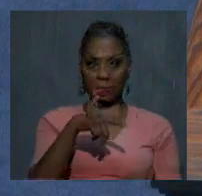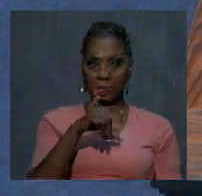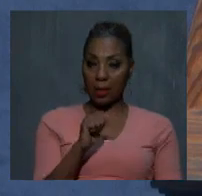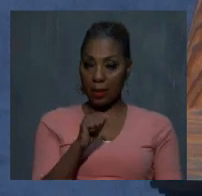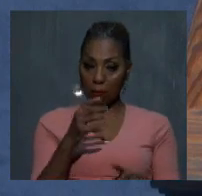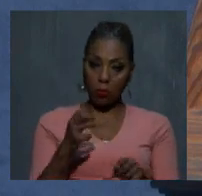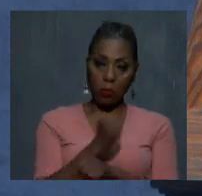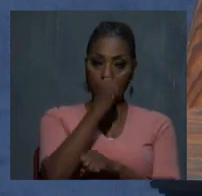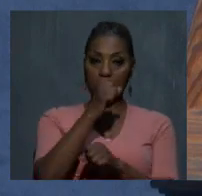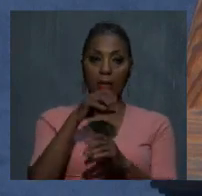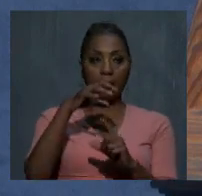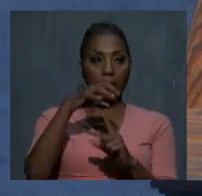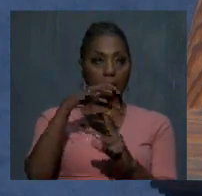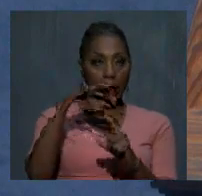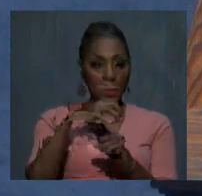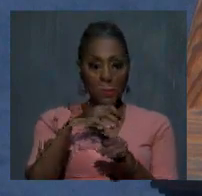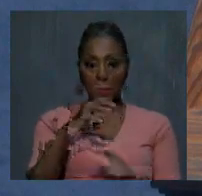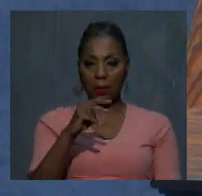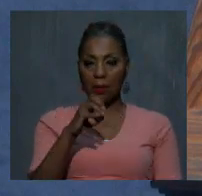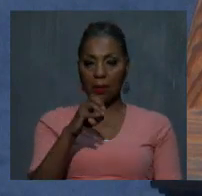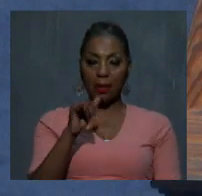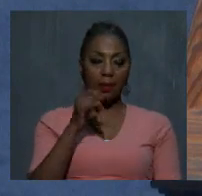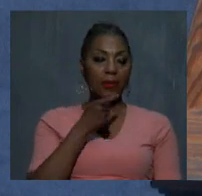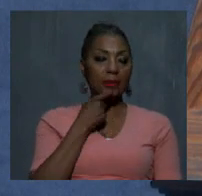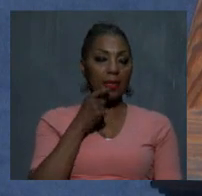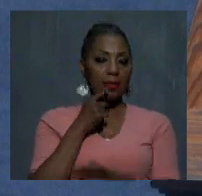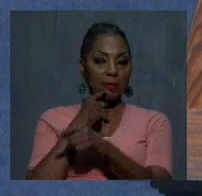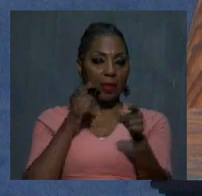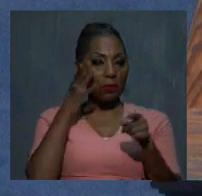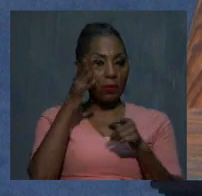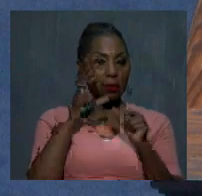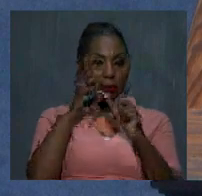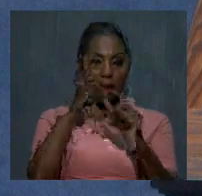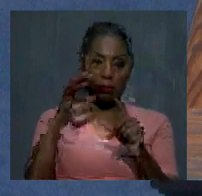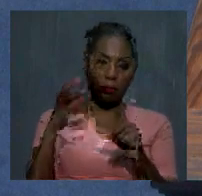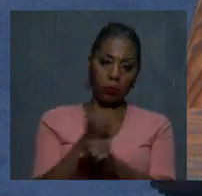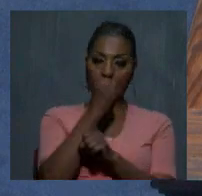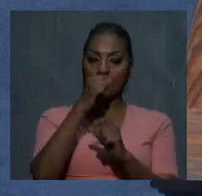included to the championship. I think